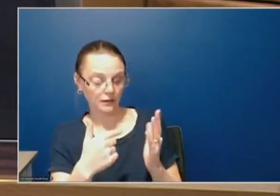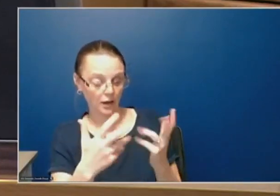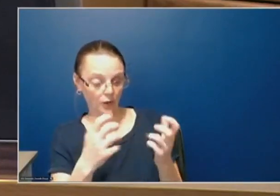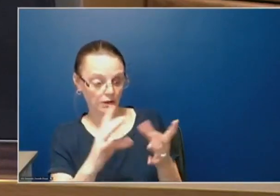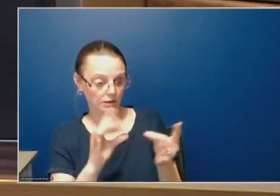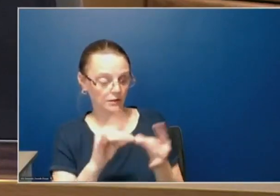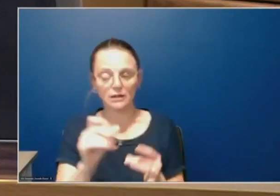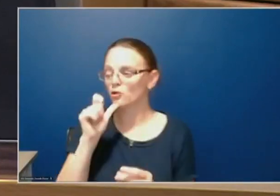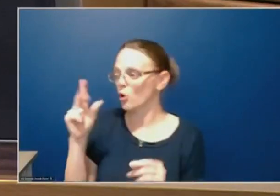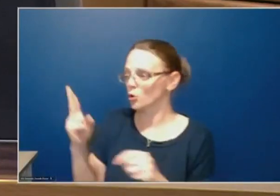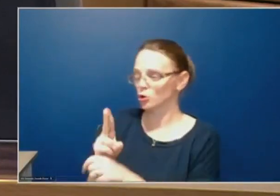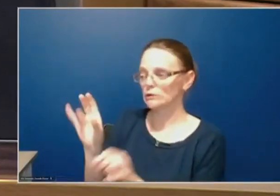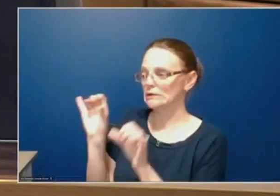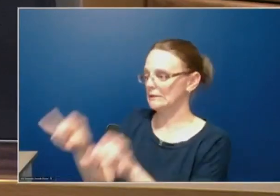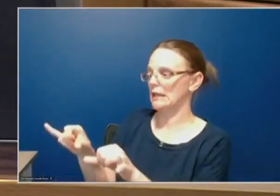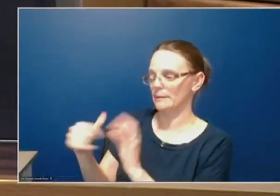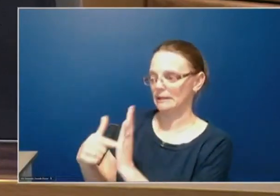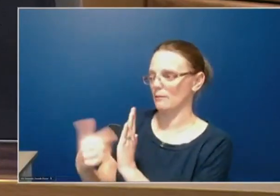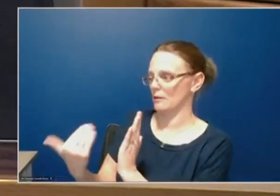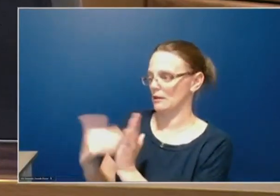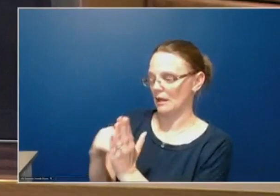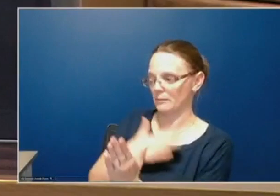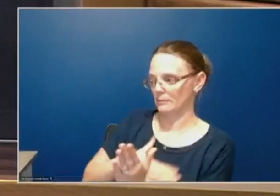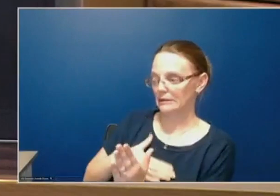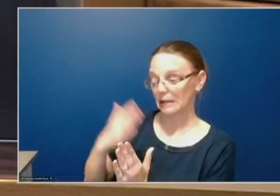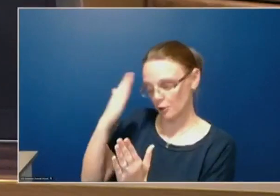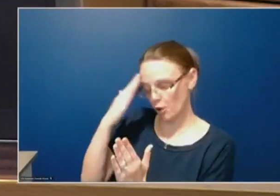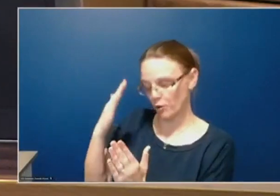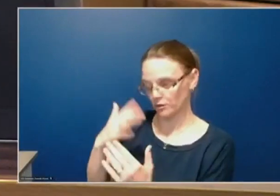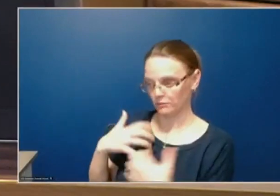it's disturbing, but that's why I brought it up.